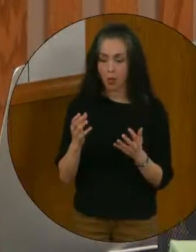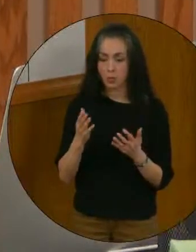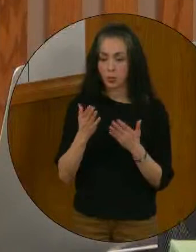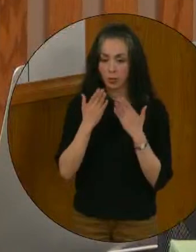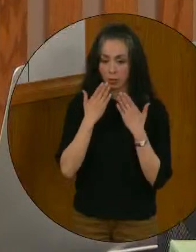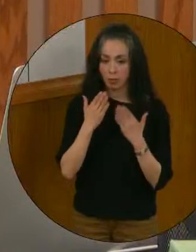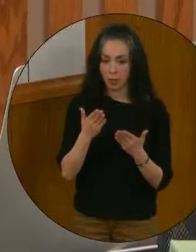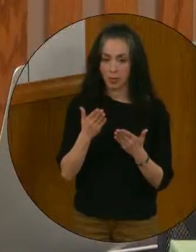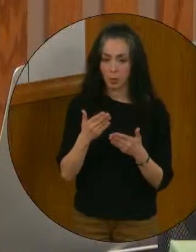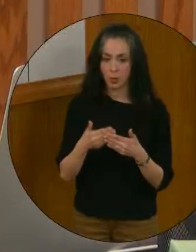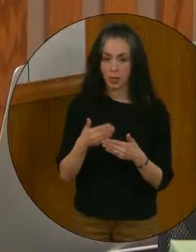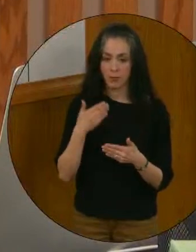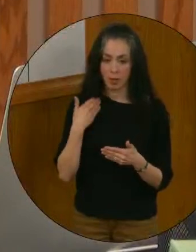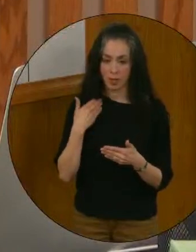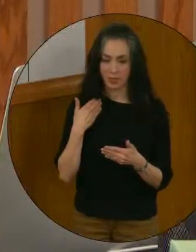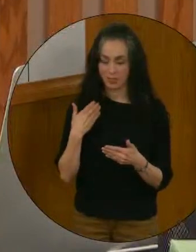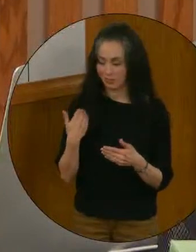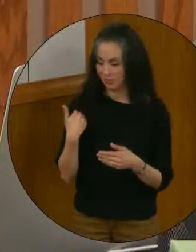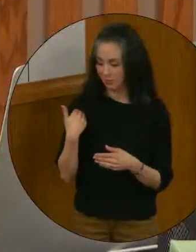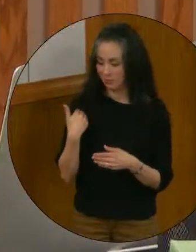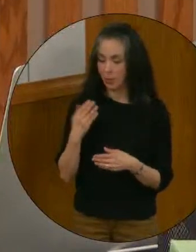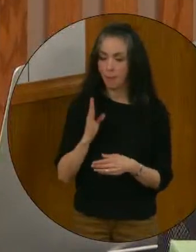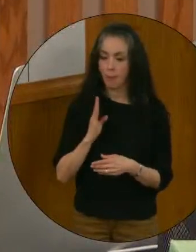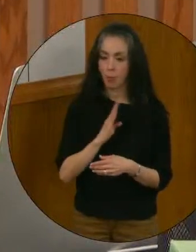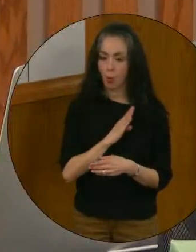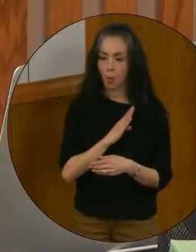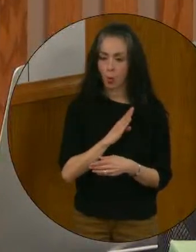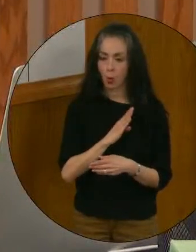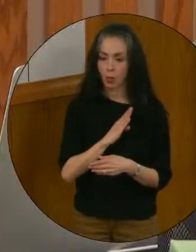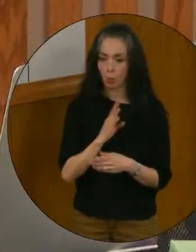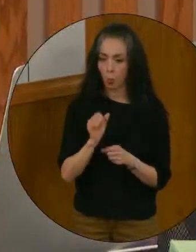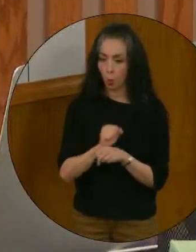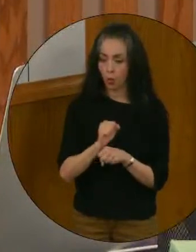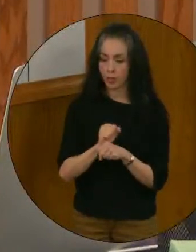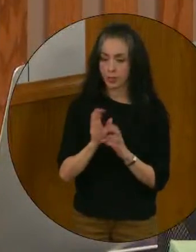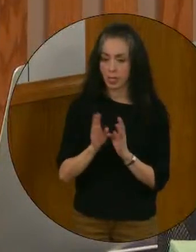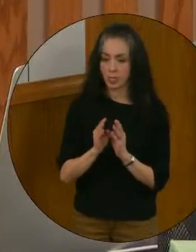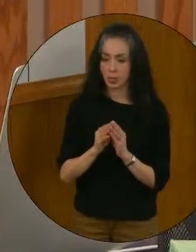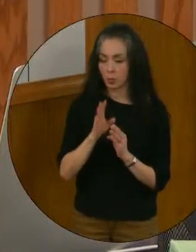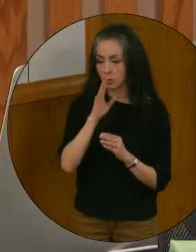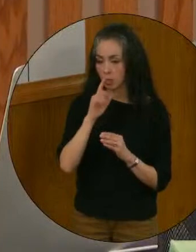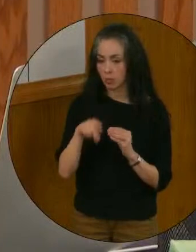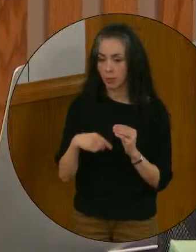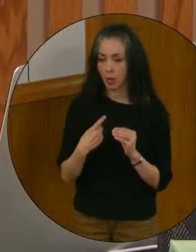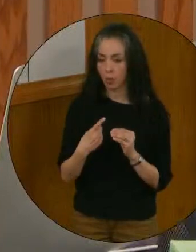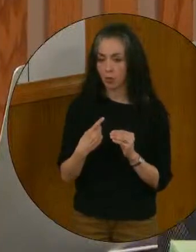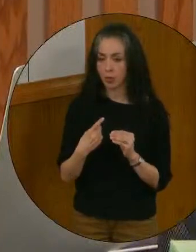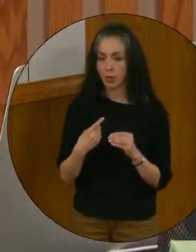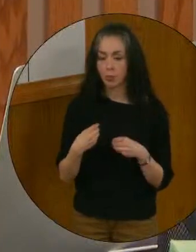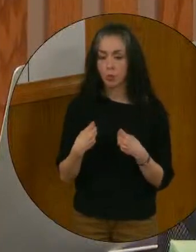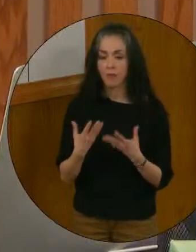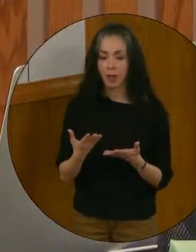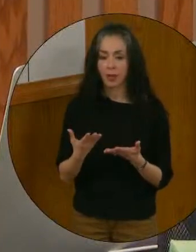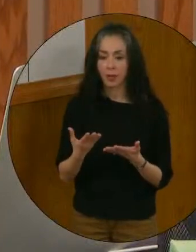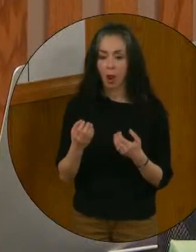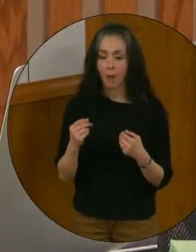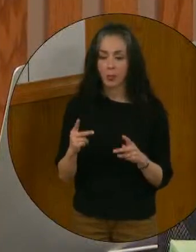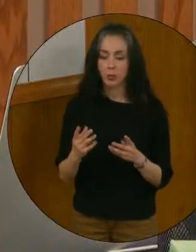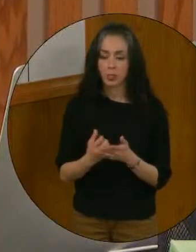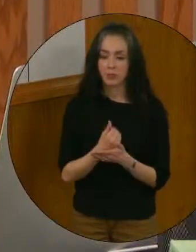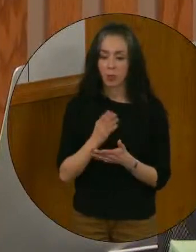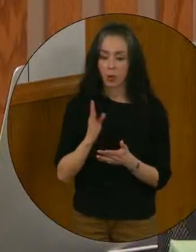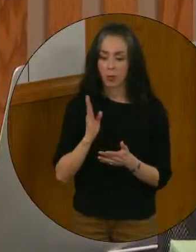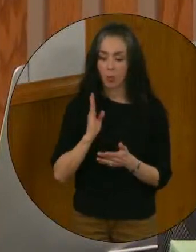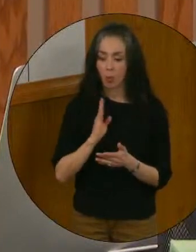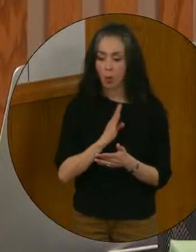you in advance. At the last board meeting, at the last work session, we talked about providing opportunities for board members